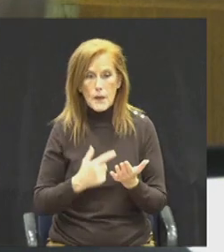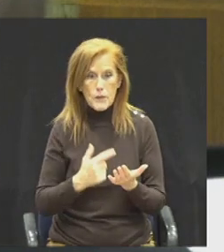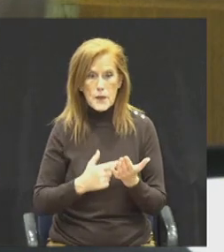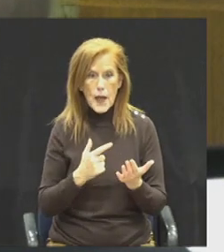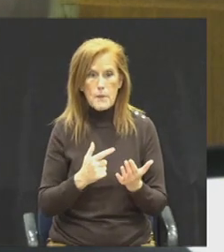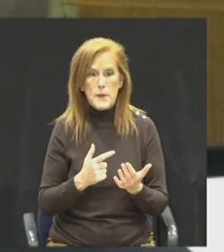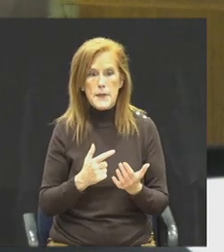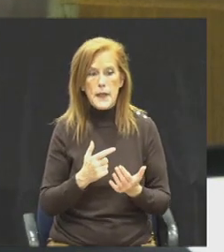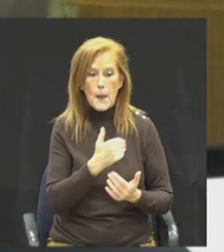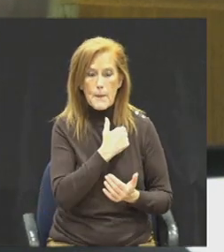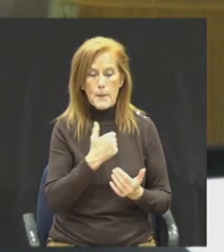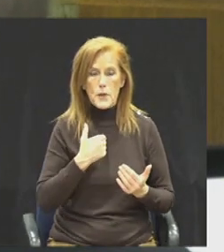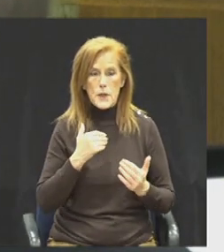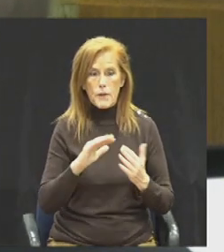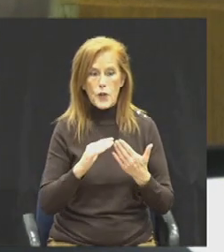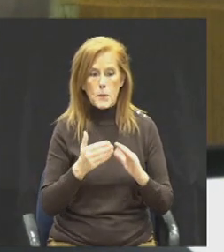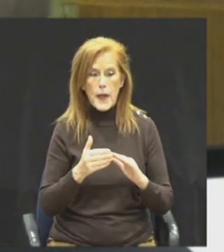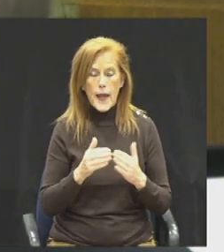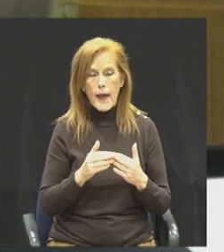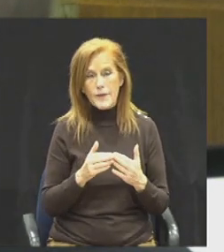effective